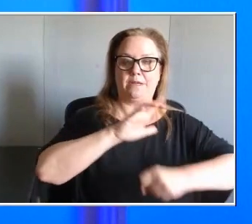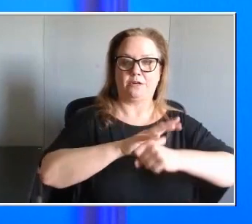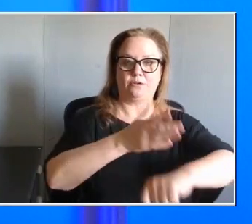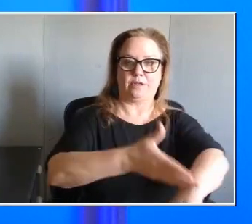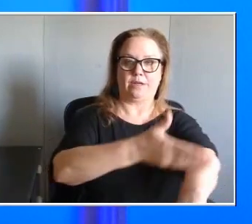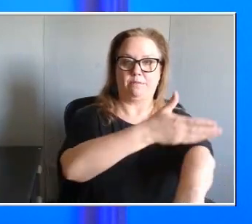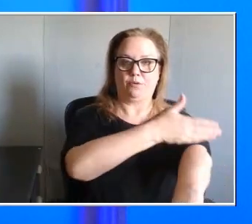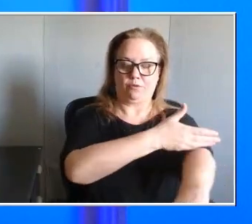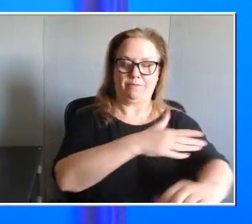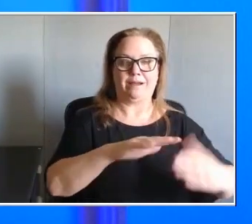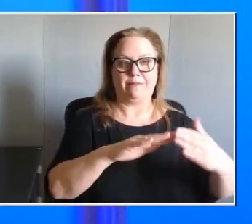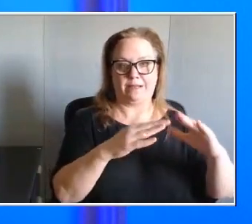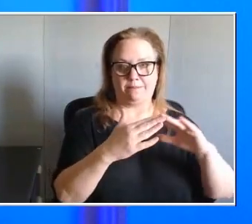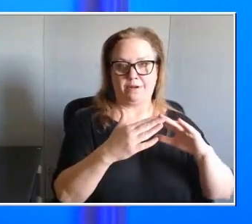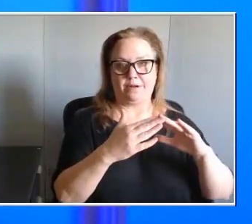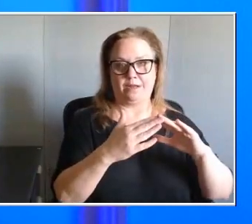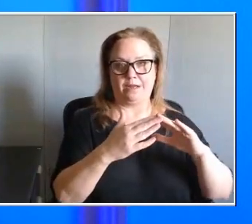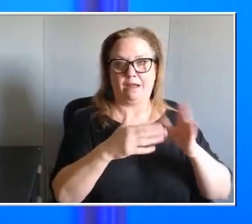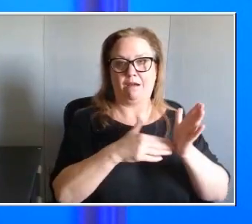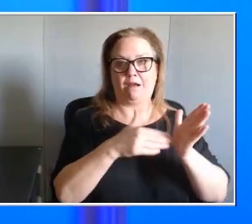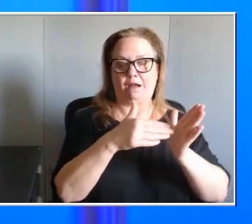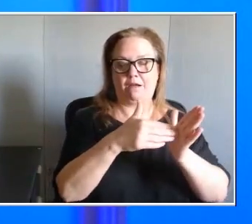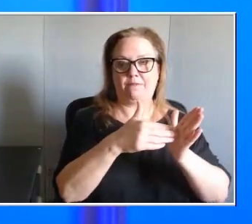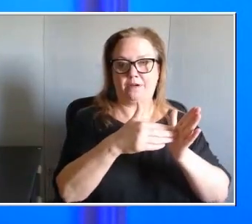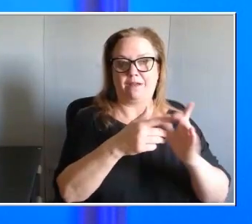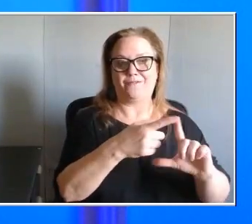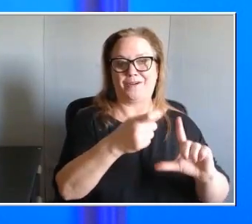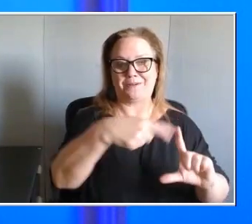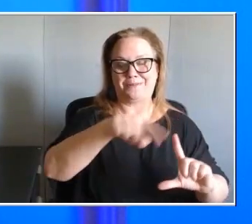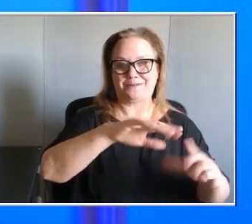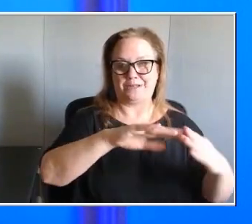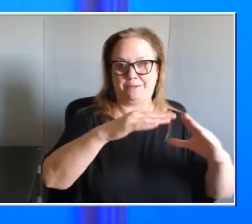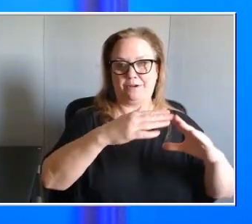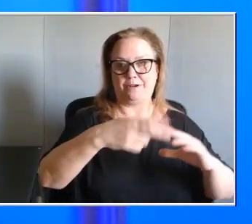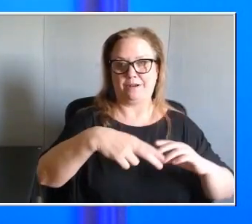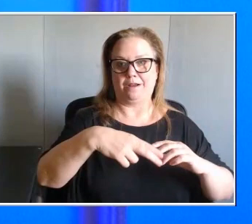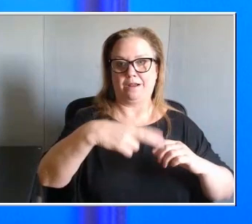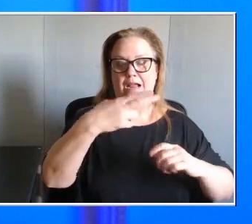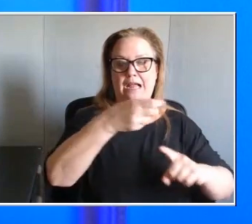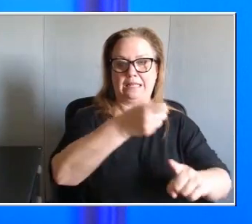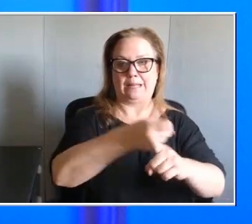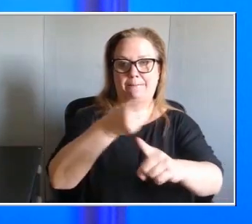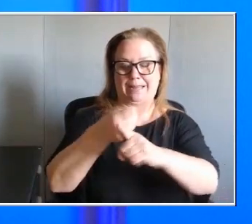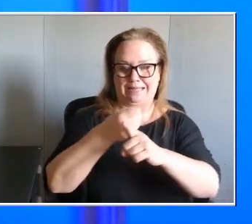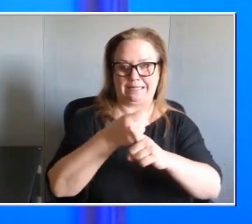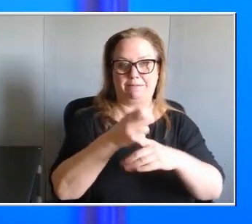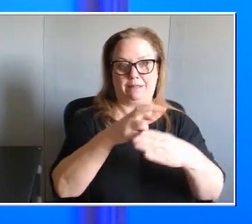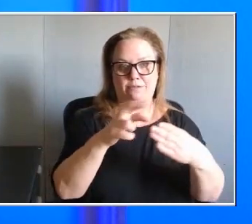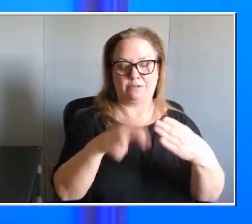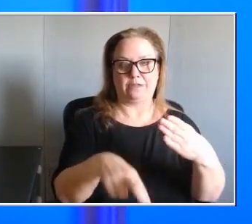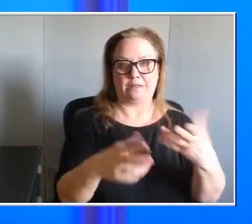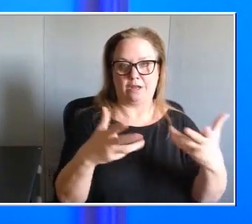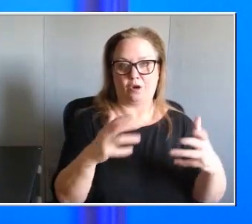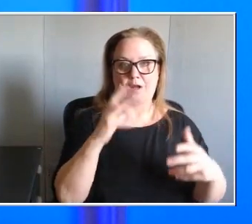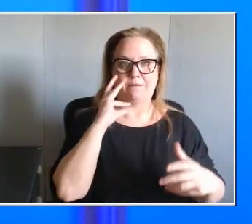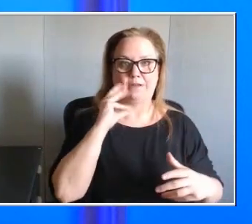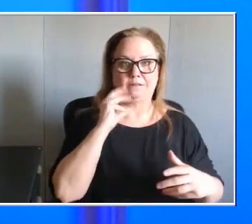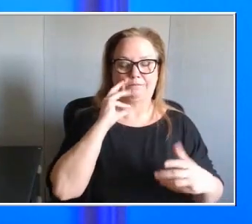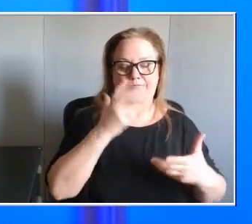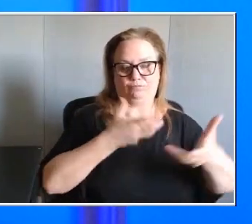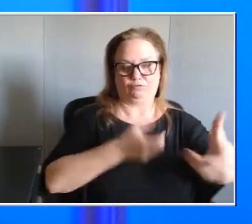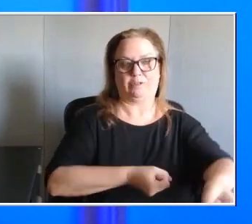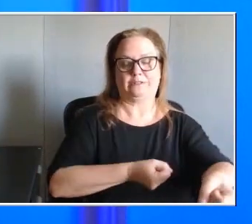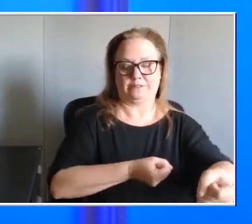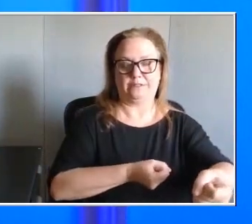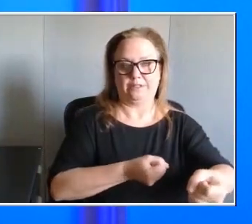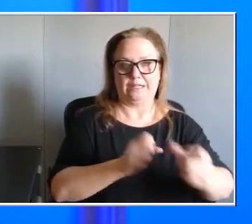those communities. They oftentimes come from those communities that are highly impacted by these outcomes, and they already have existing trust in